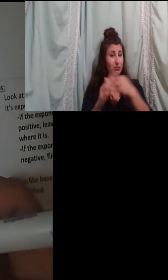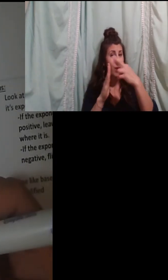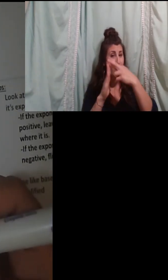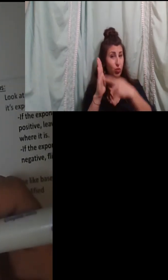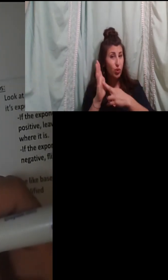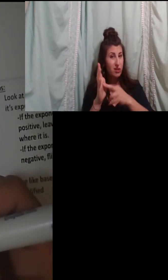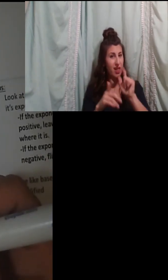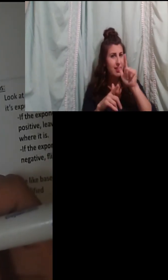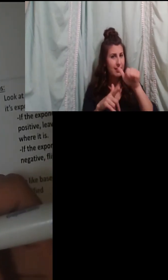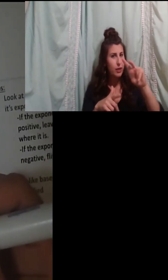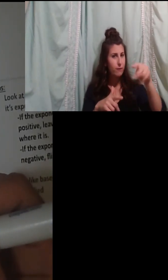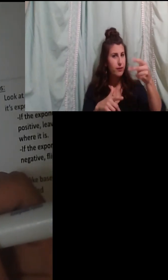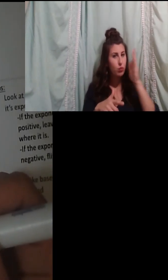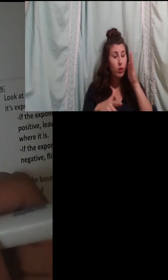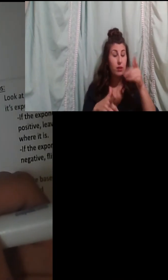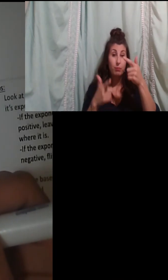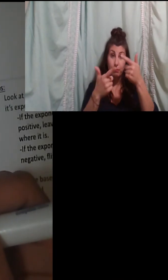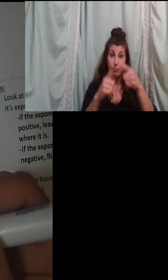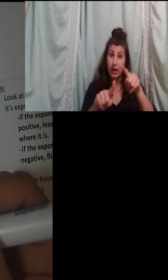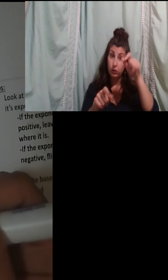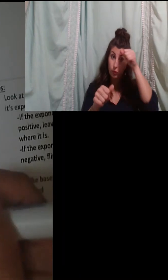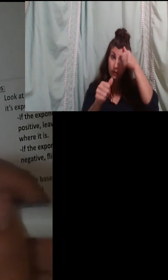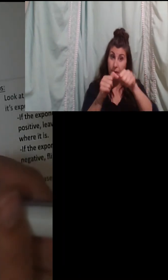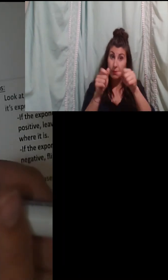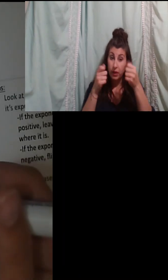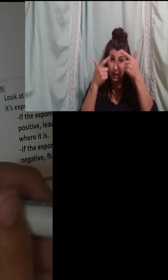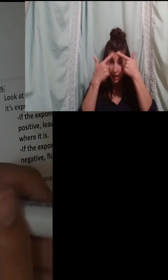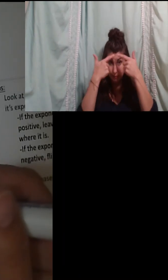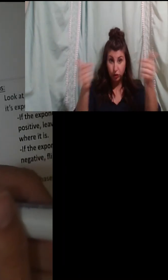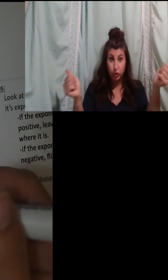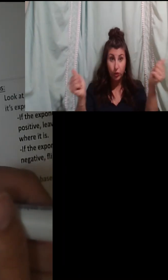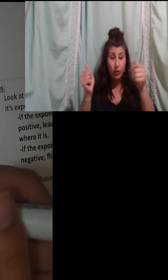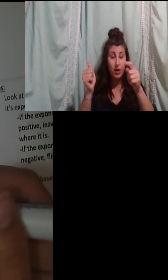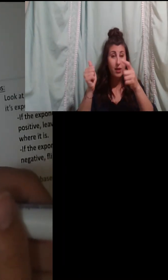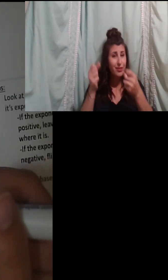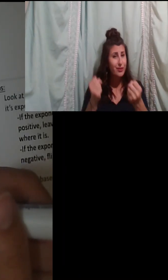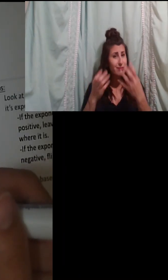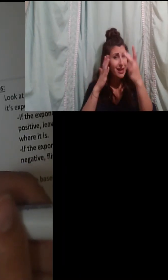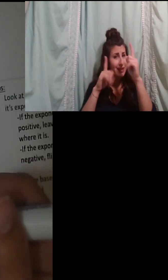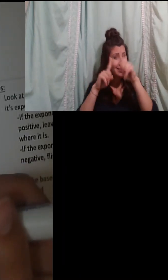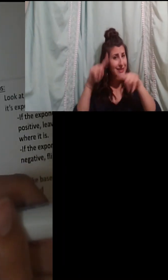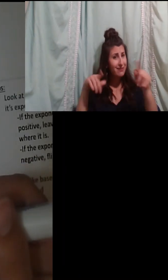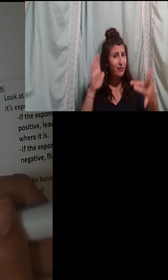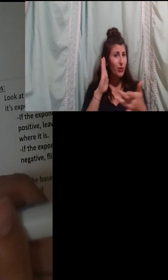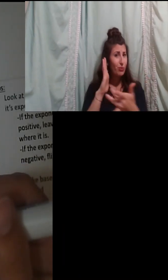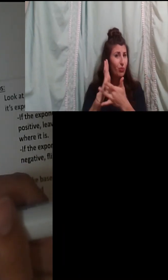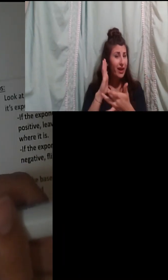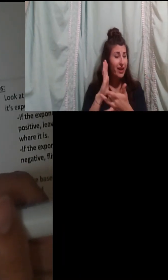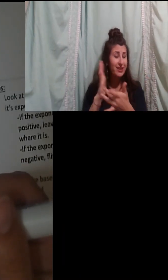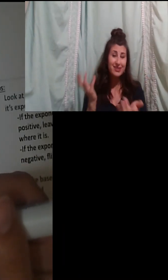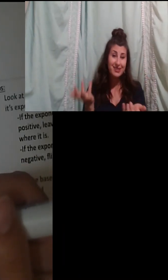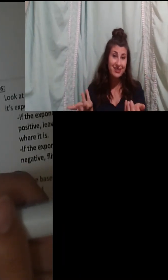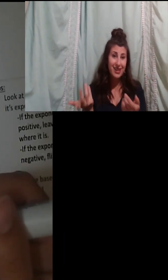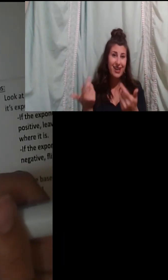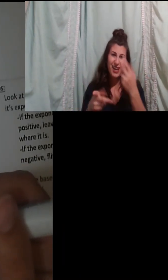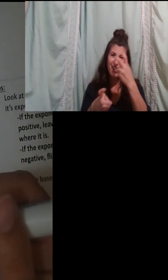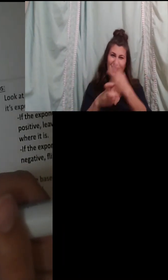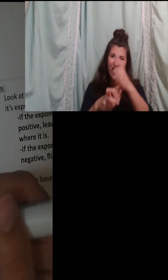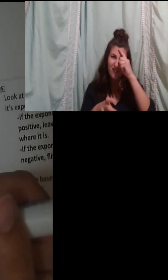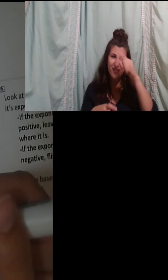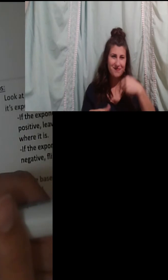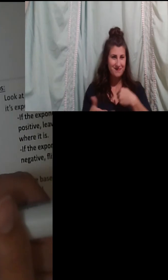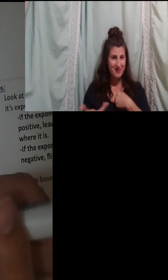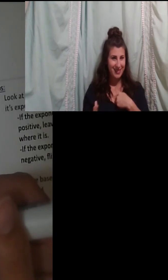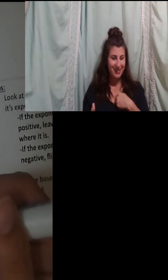my rules and then I'll flip after. It's up to you how you want to do it. Remember, there's lots of ways of doing it. It's hard for me to gauge which way you guys